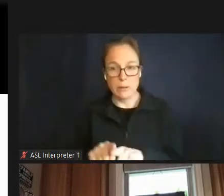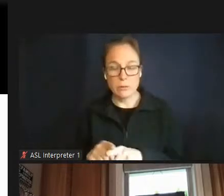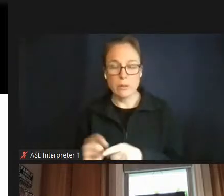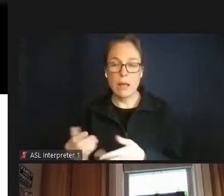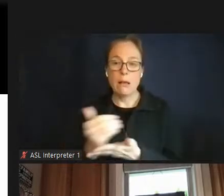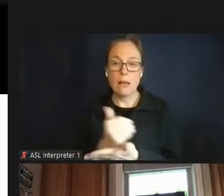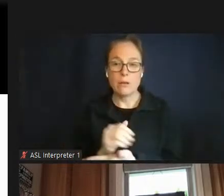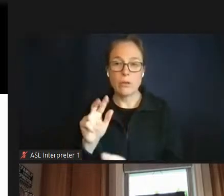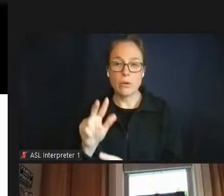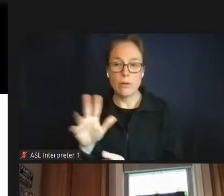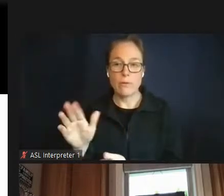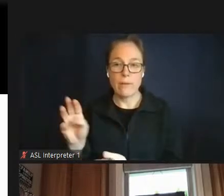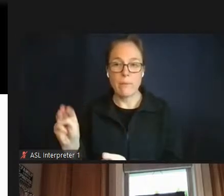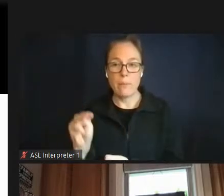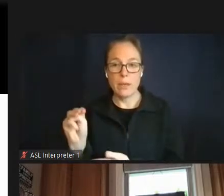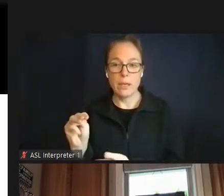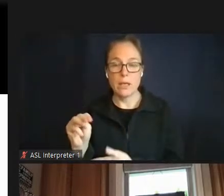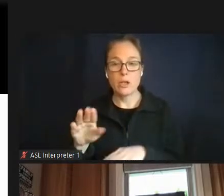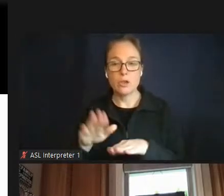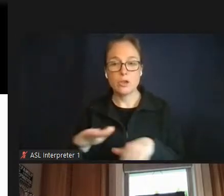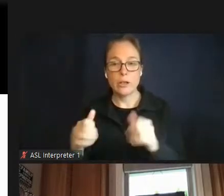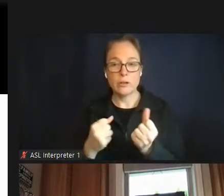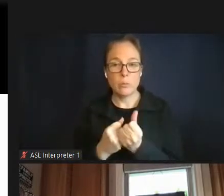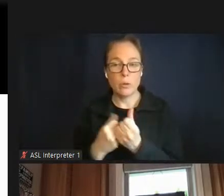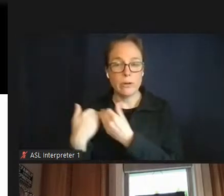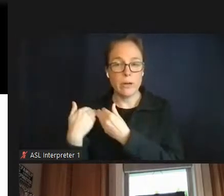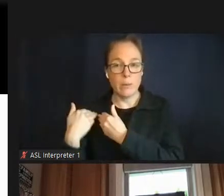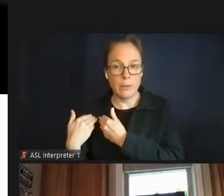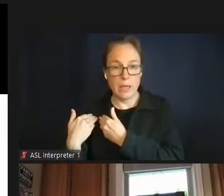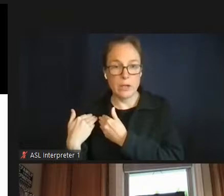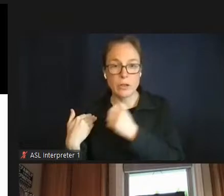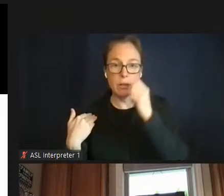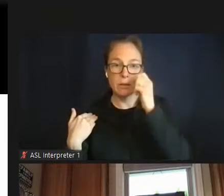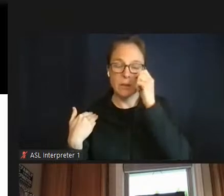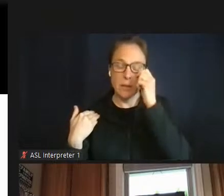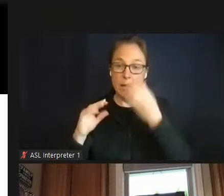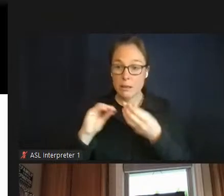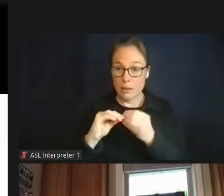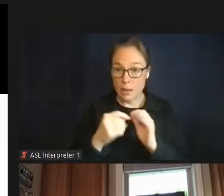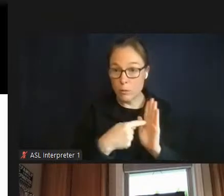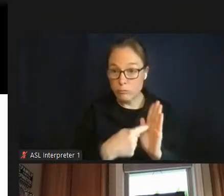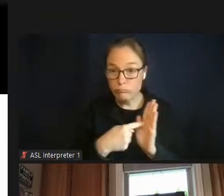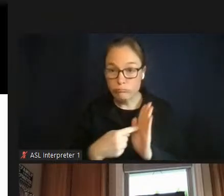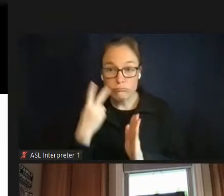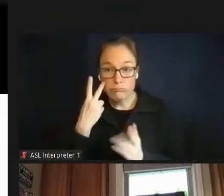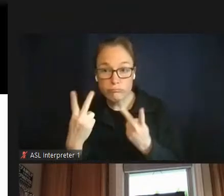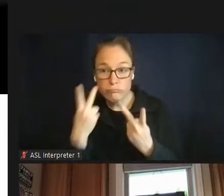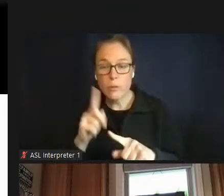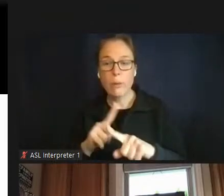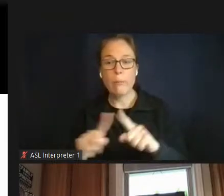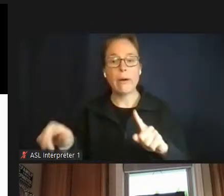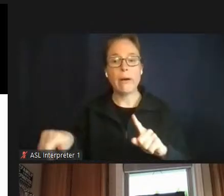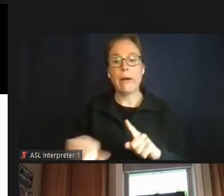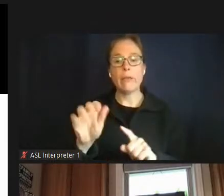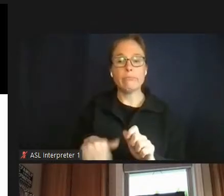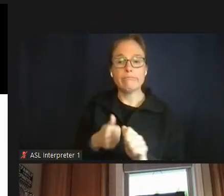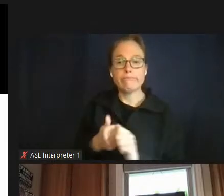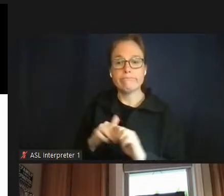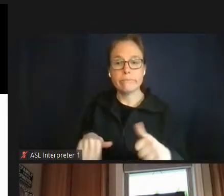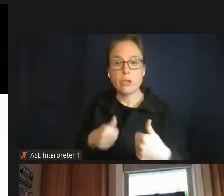in child support obligations. While the numbers tell part of the story, there are other challenges currently impacting